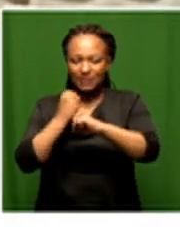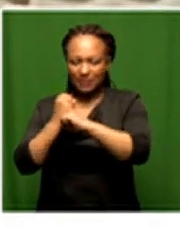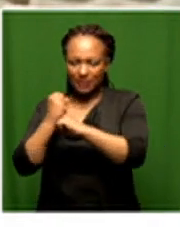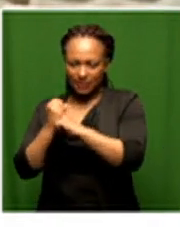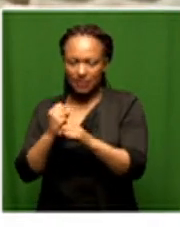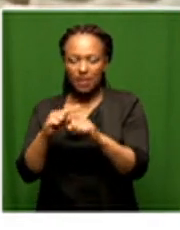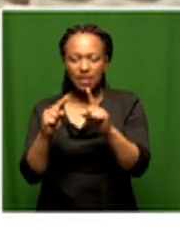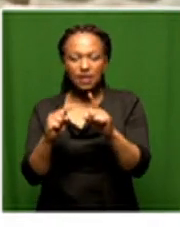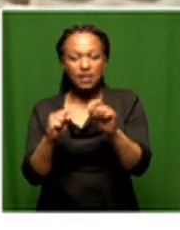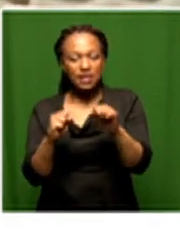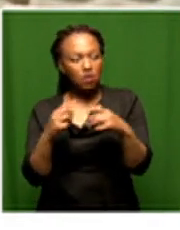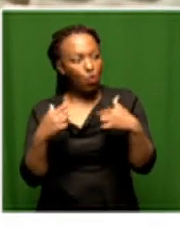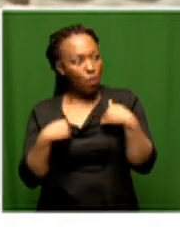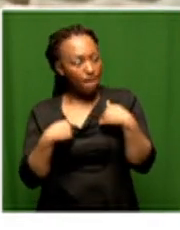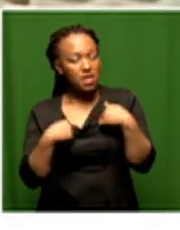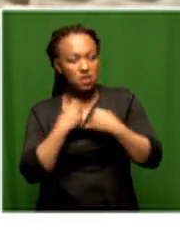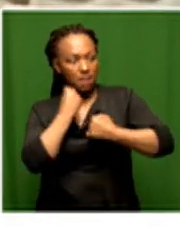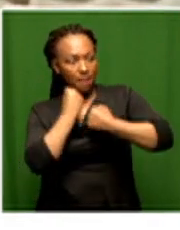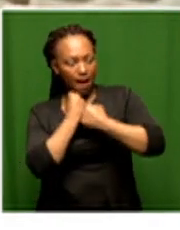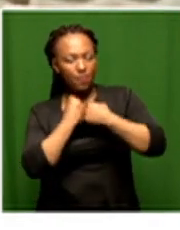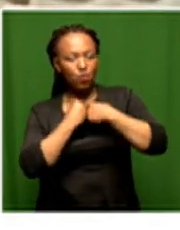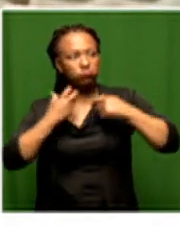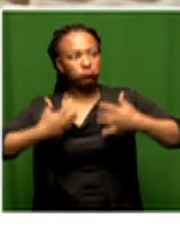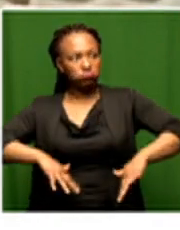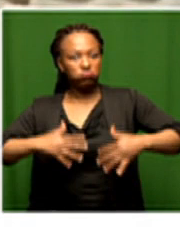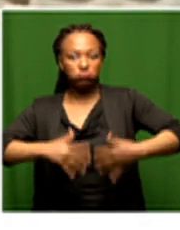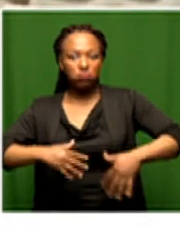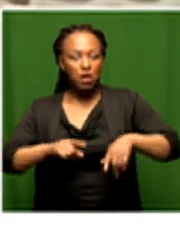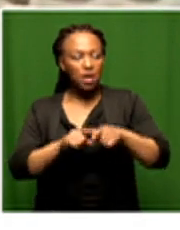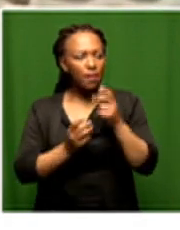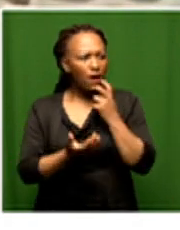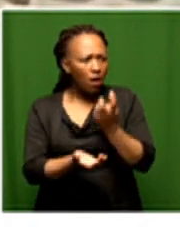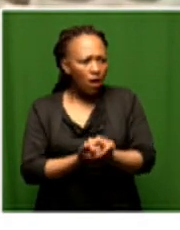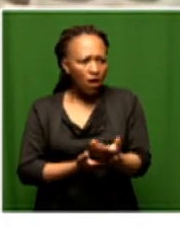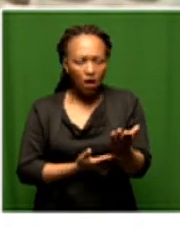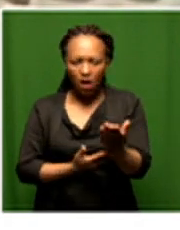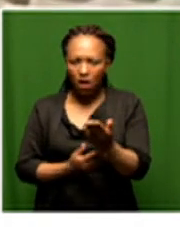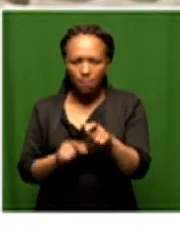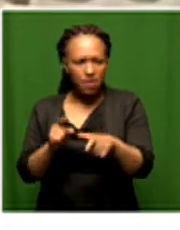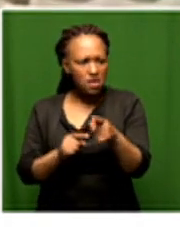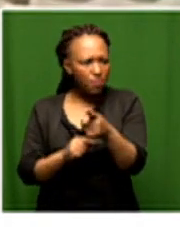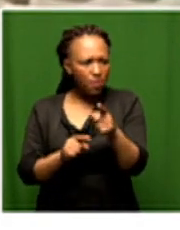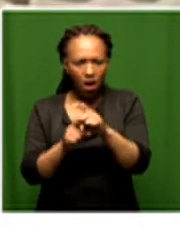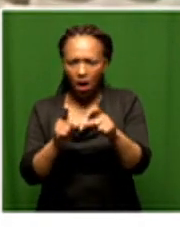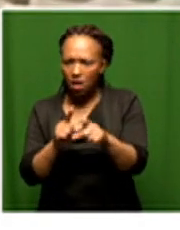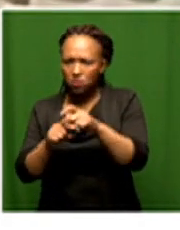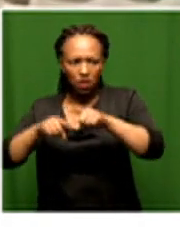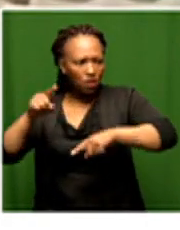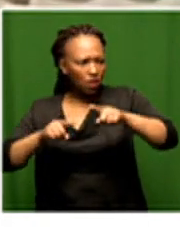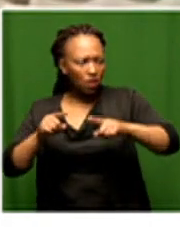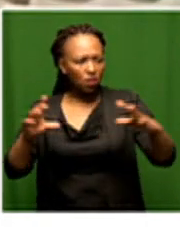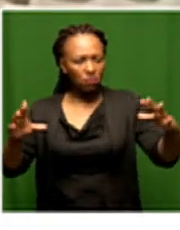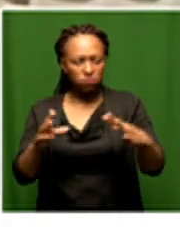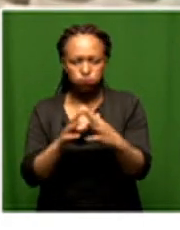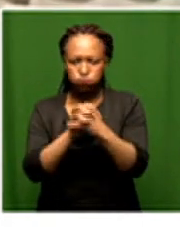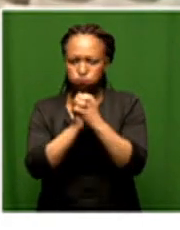amount of support I've received is just overwhelming, and it blows my mind to see how different people from different cultures come together in this one